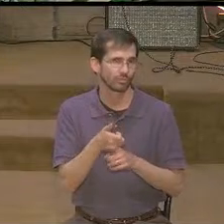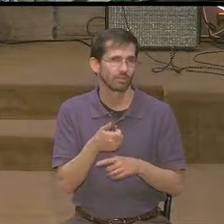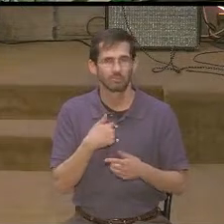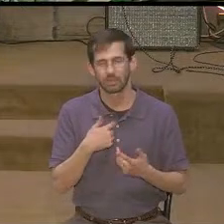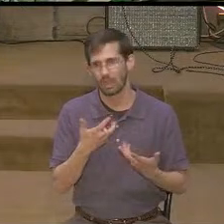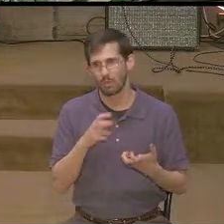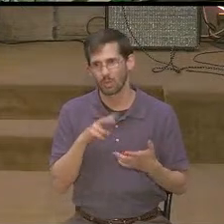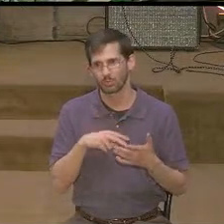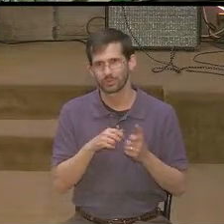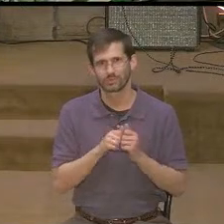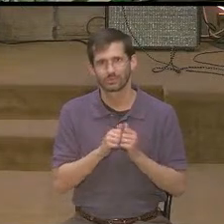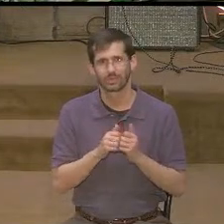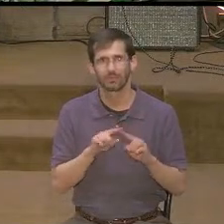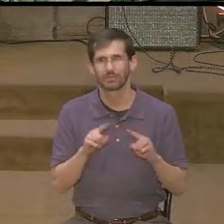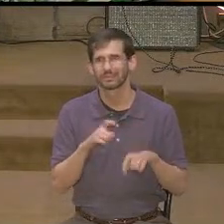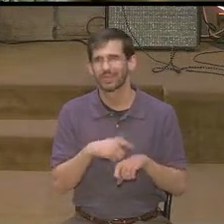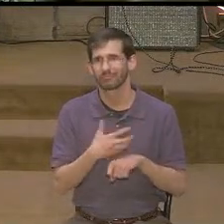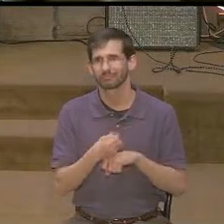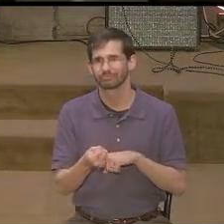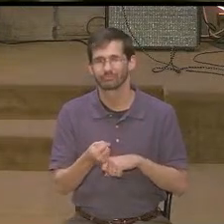was going to read that with you. We're out of time.